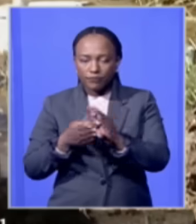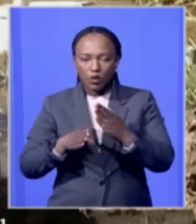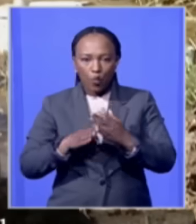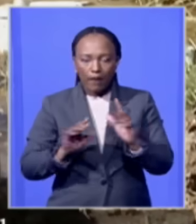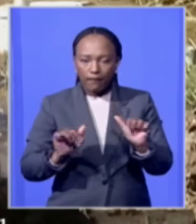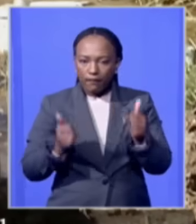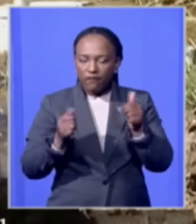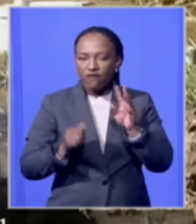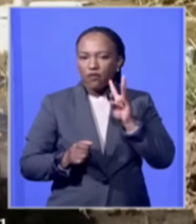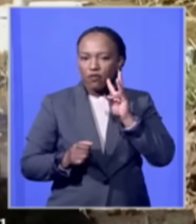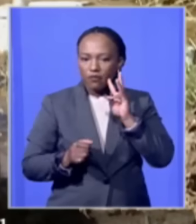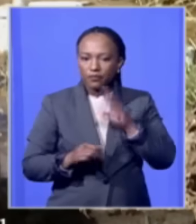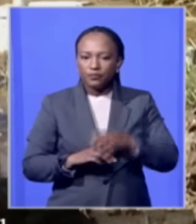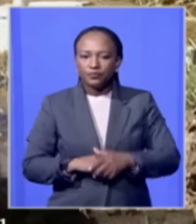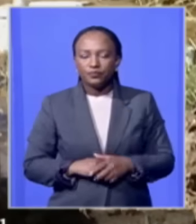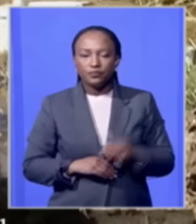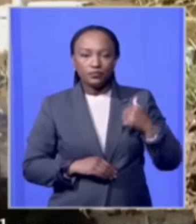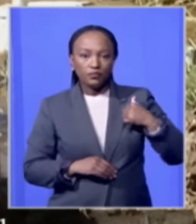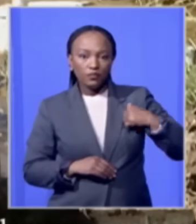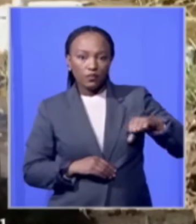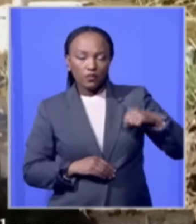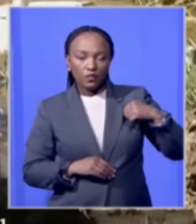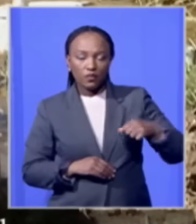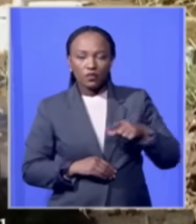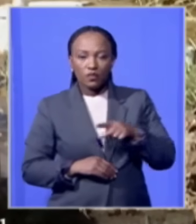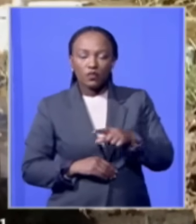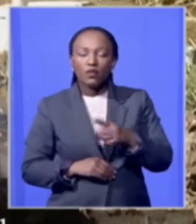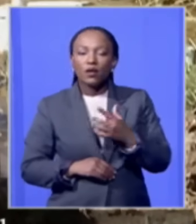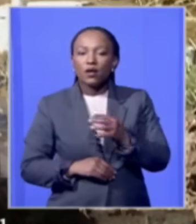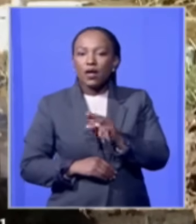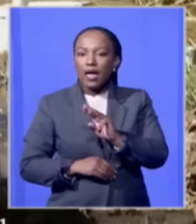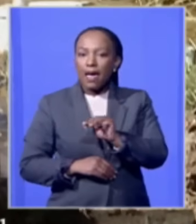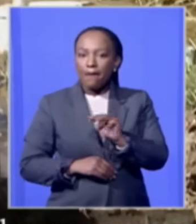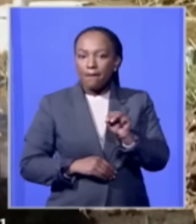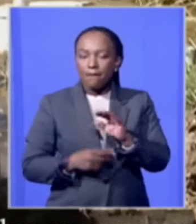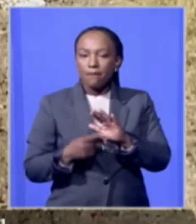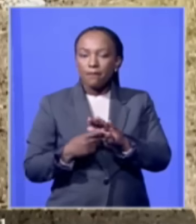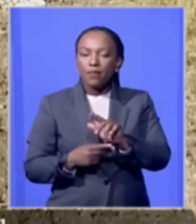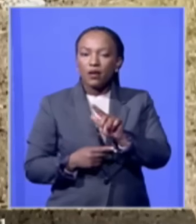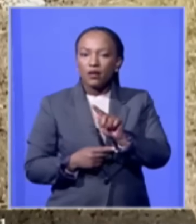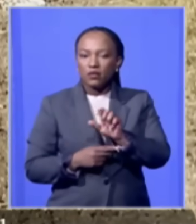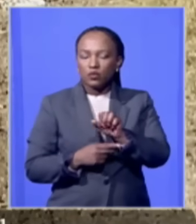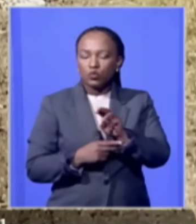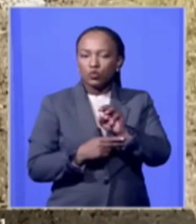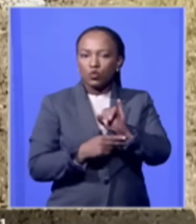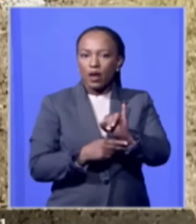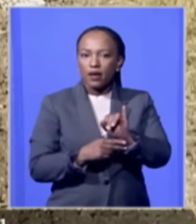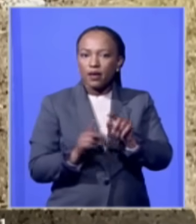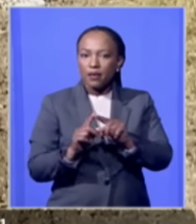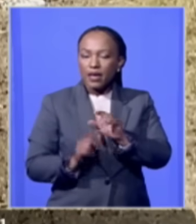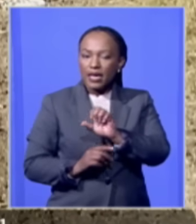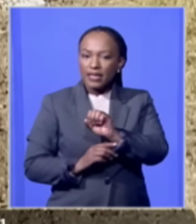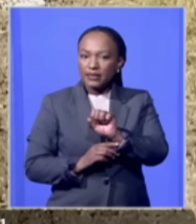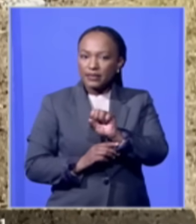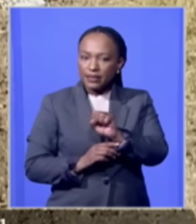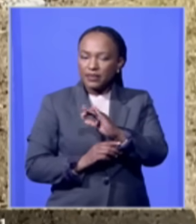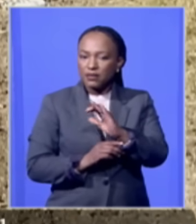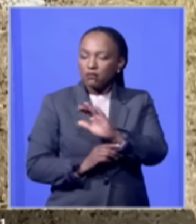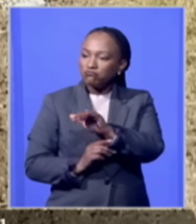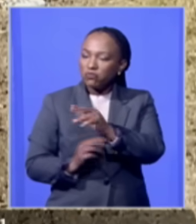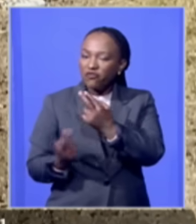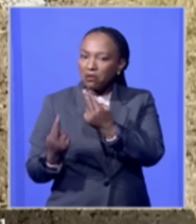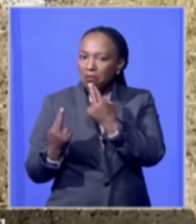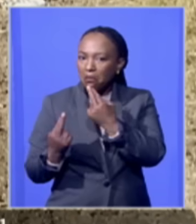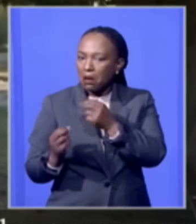functional. Masepala wa Sidika wa ngaka modiri molema le masepala wa selegae wa Tswaing ga ba ise ba tsibogele kopo ya SABC gore ba tshwaele mo